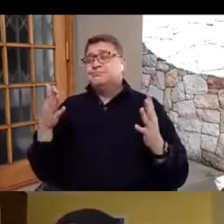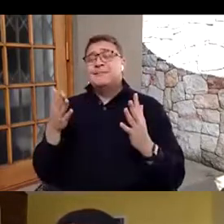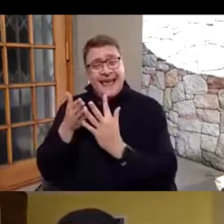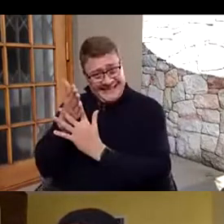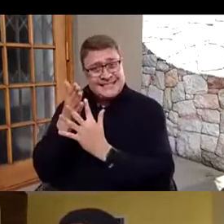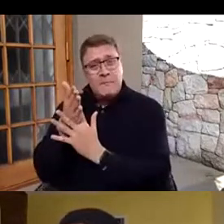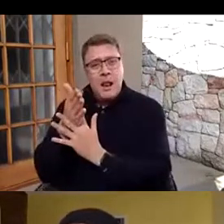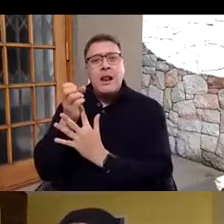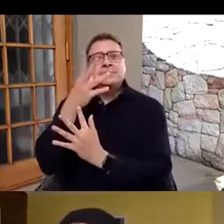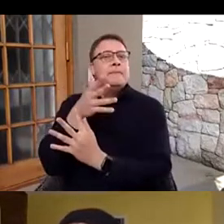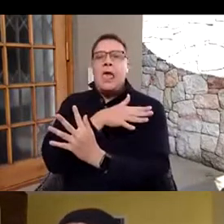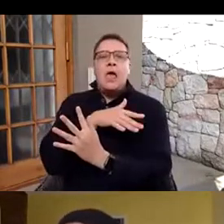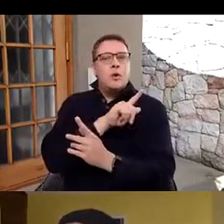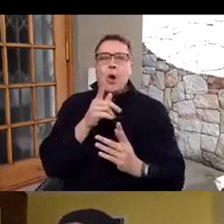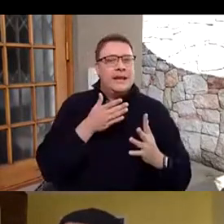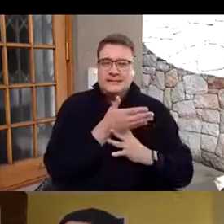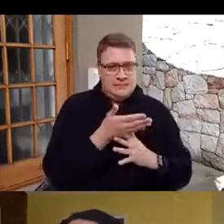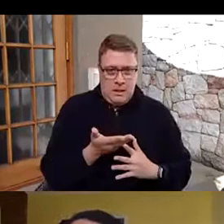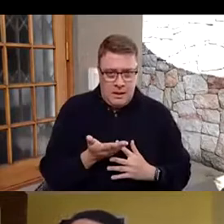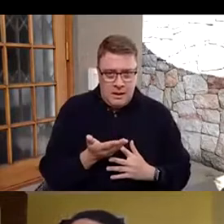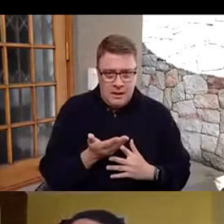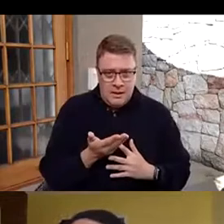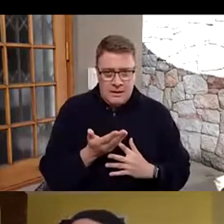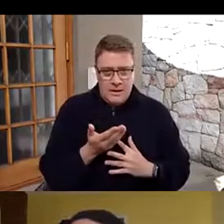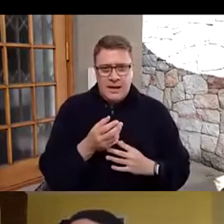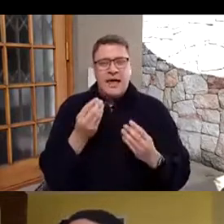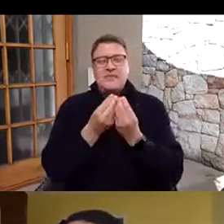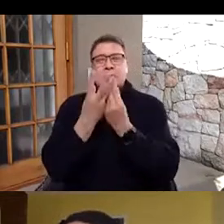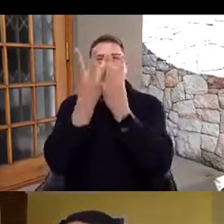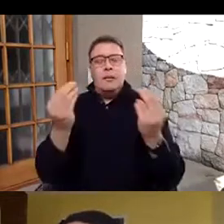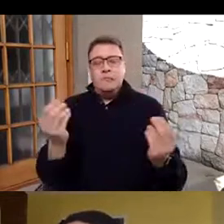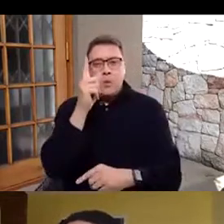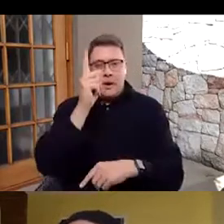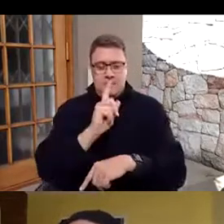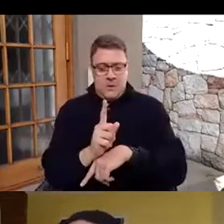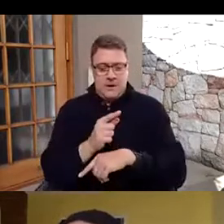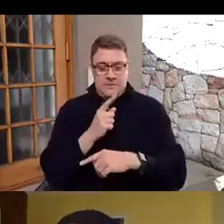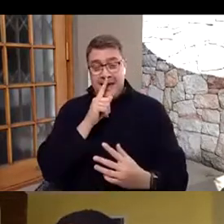areas not. Turn off original sound. Things tend to disappear. Like one moment I'll have